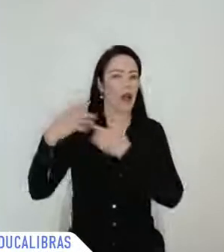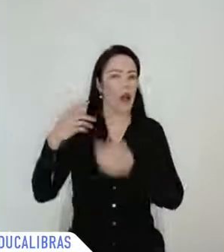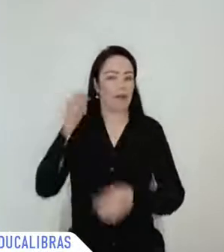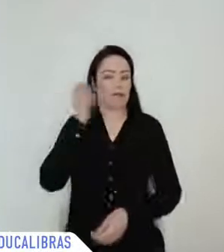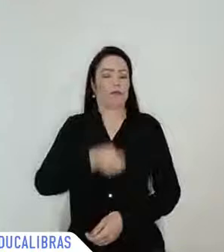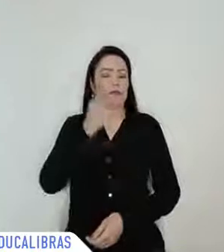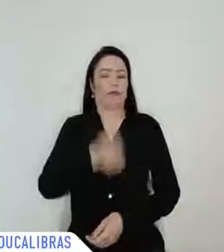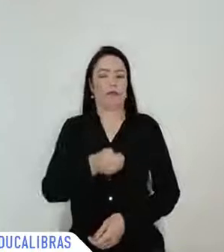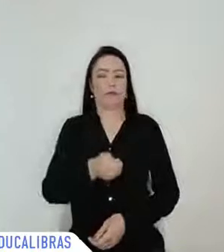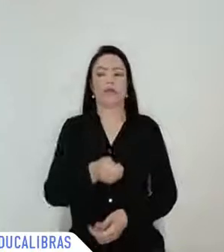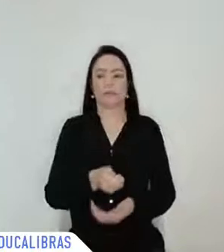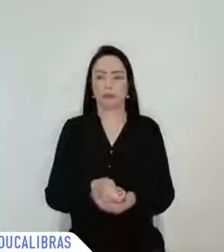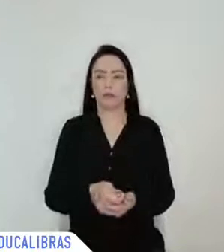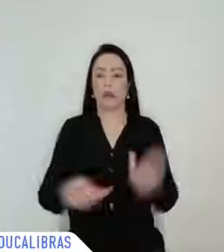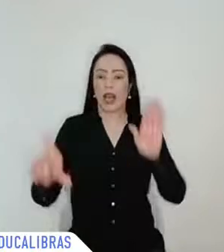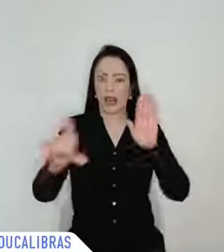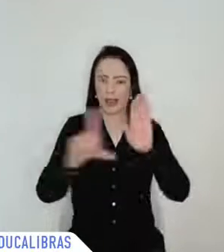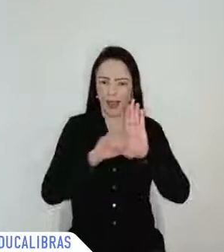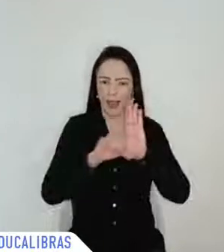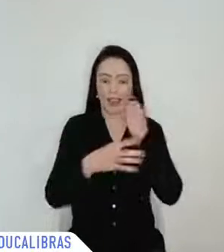we'll try